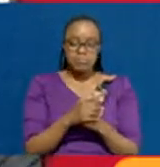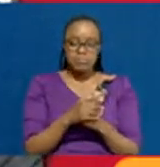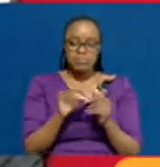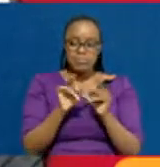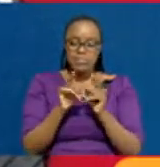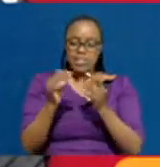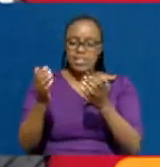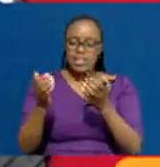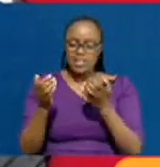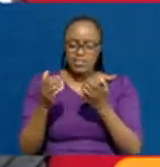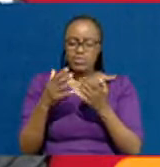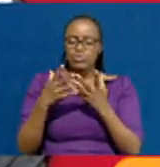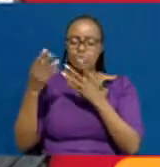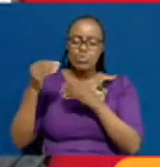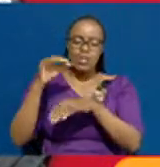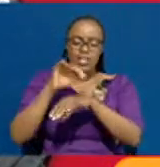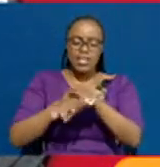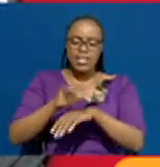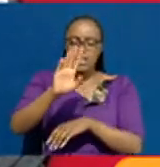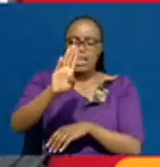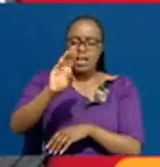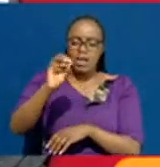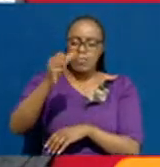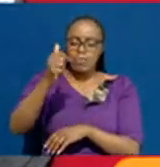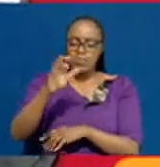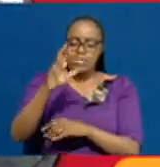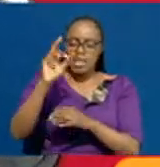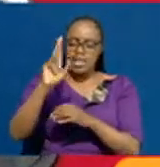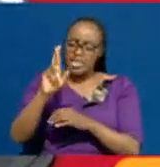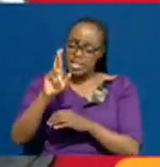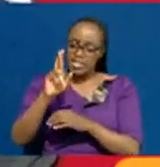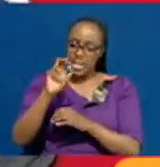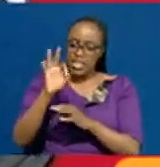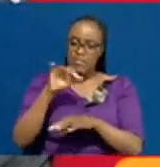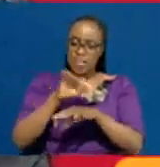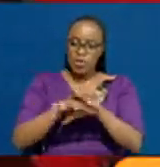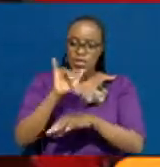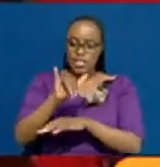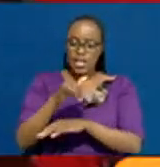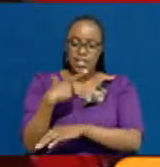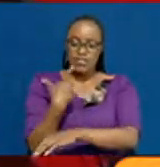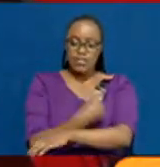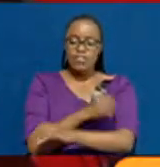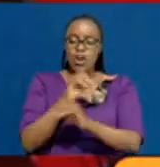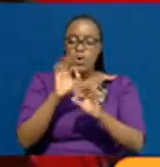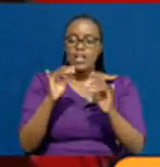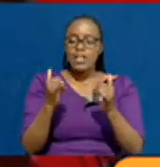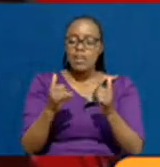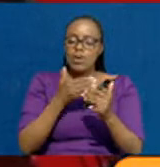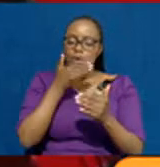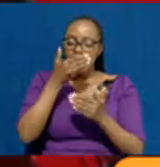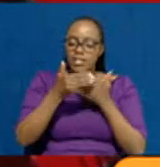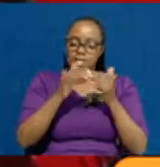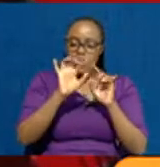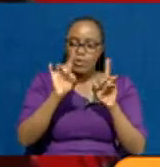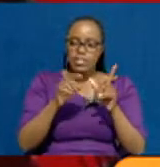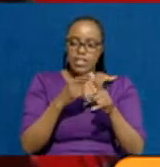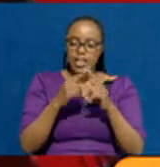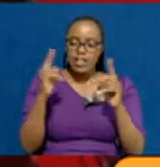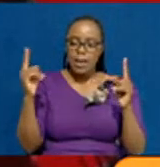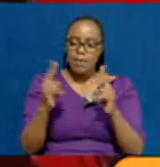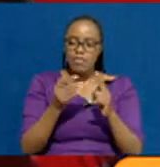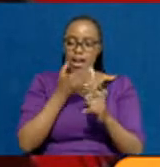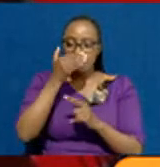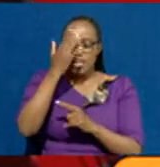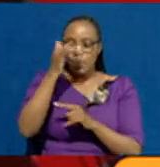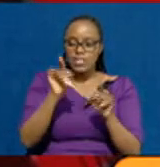What is the need of taking the booster shots if they took the vaccines? Okay. Thank you. Brilliant. So let's take those questions. You have to be very brief with your